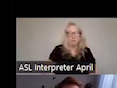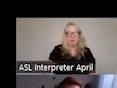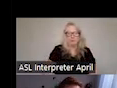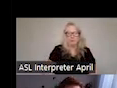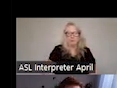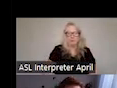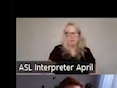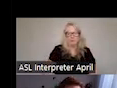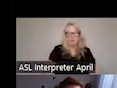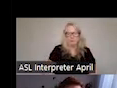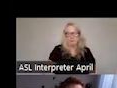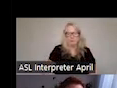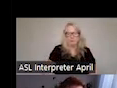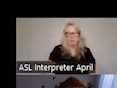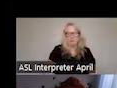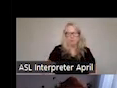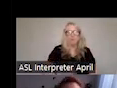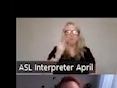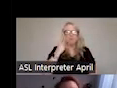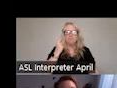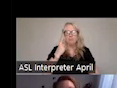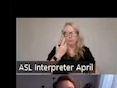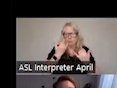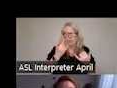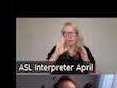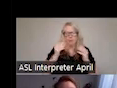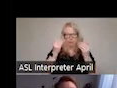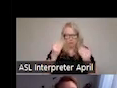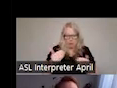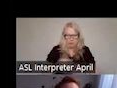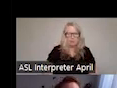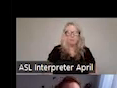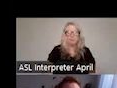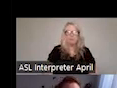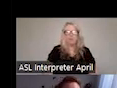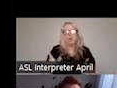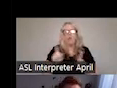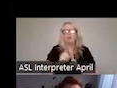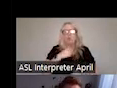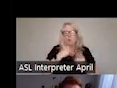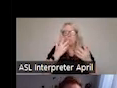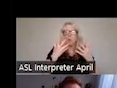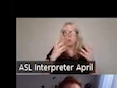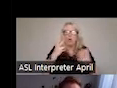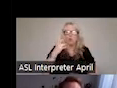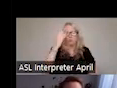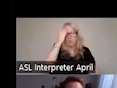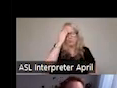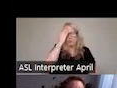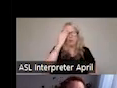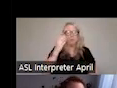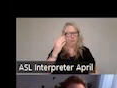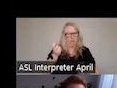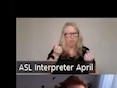And then before I move on, I also want to acknowledge that there are a lot